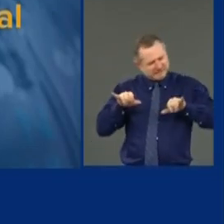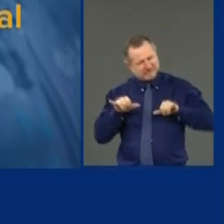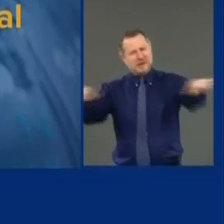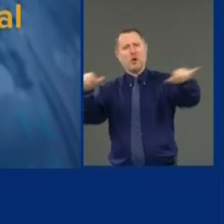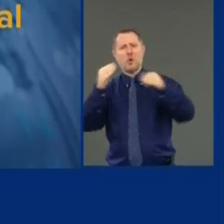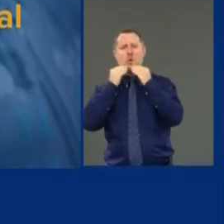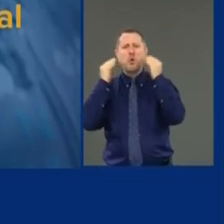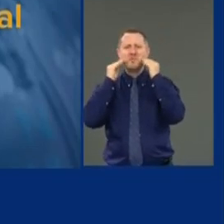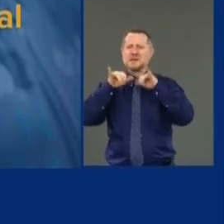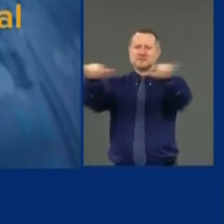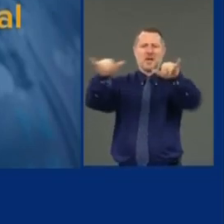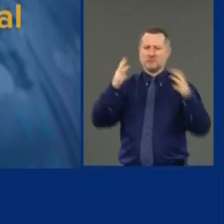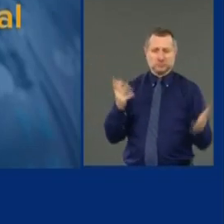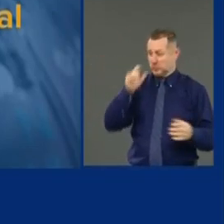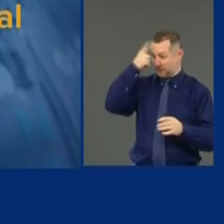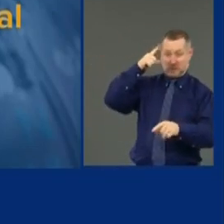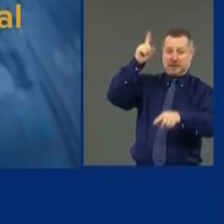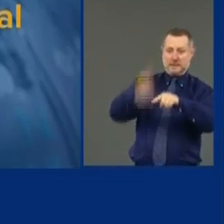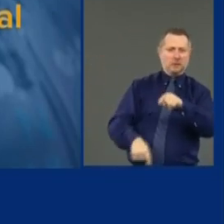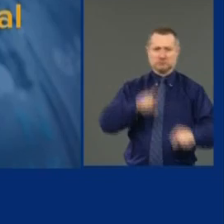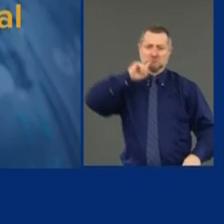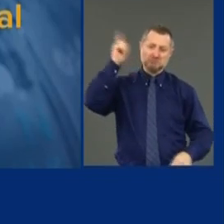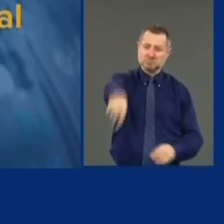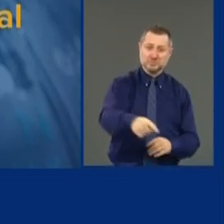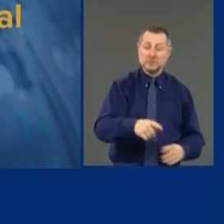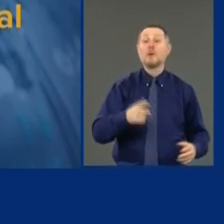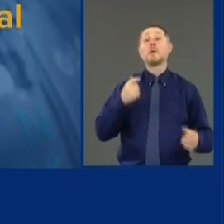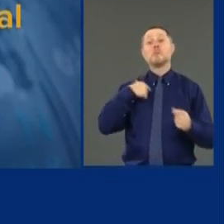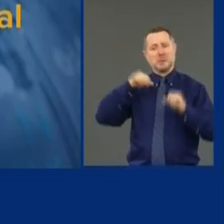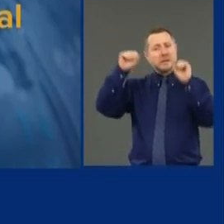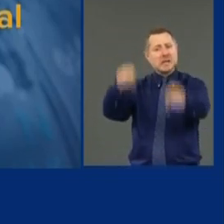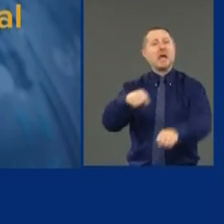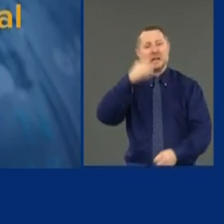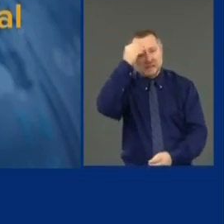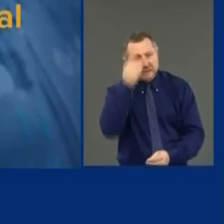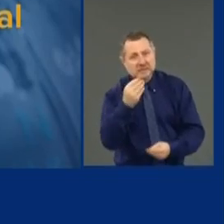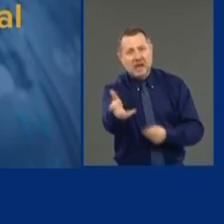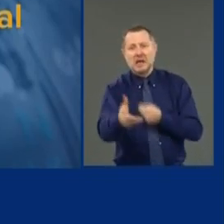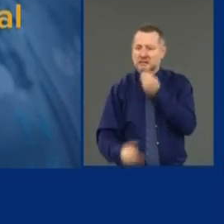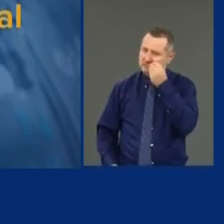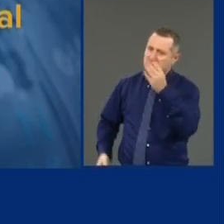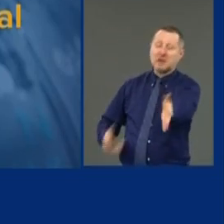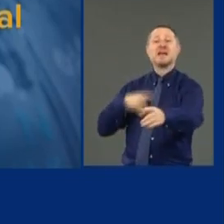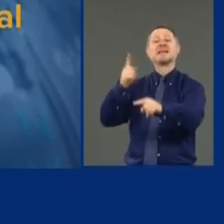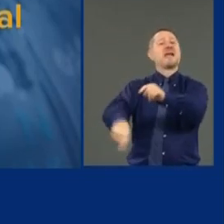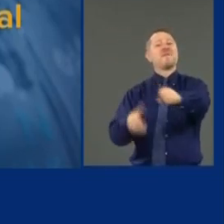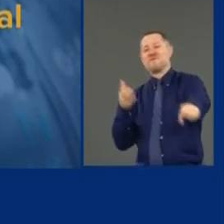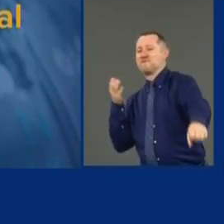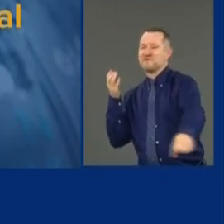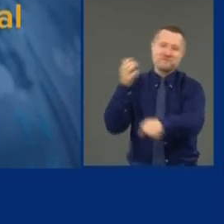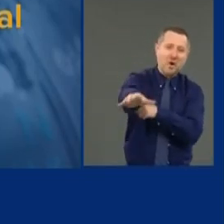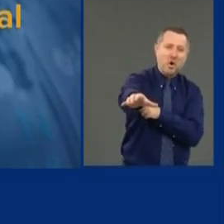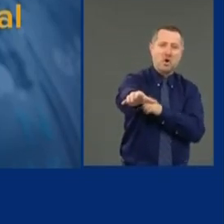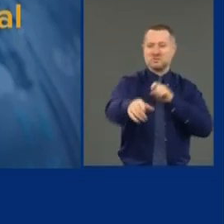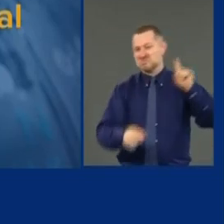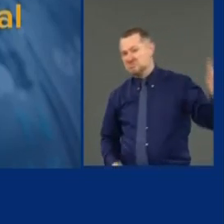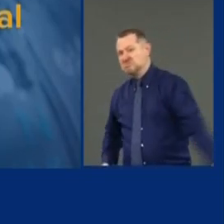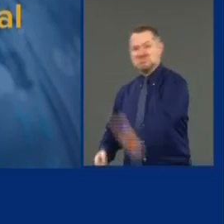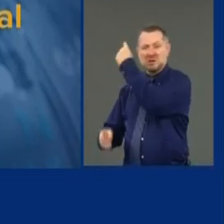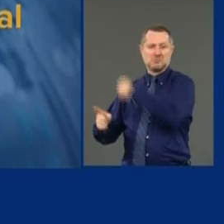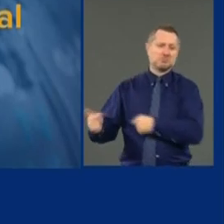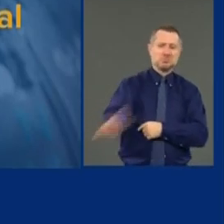I can say it, but we'd have no way to enforce it. It's up to what people do.